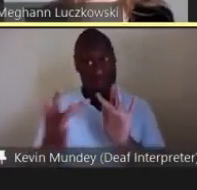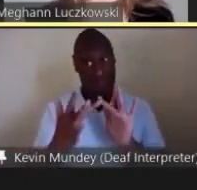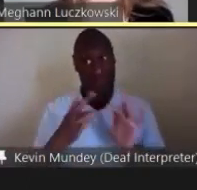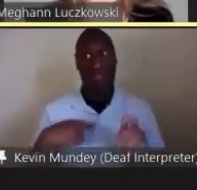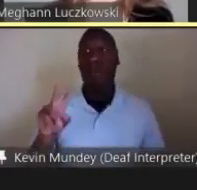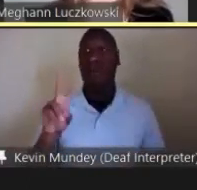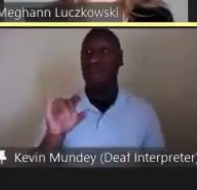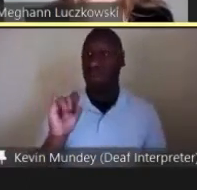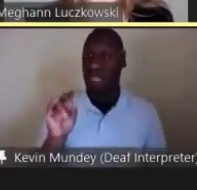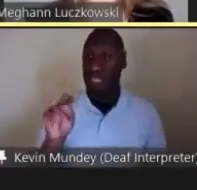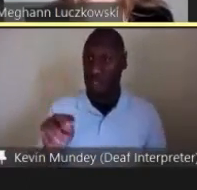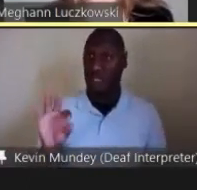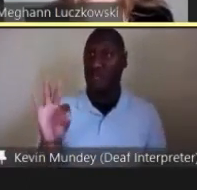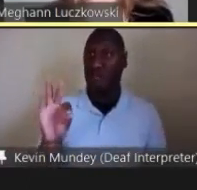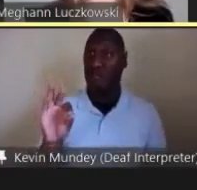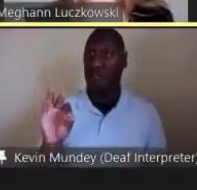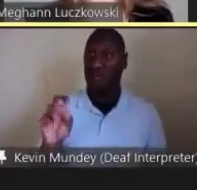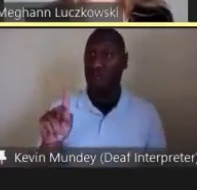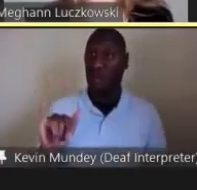visionforequality.org.